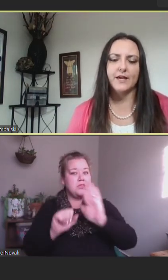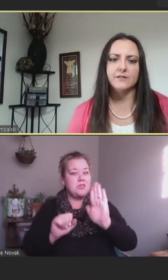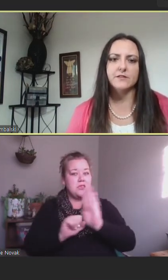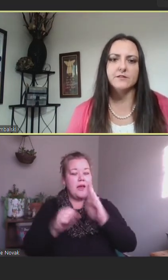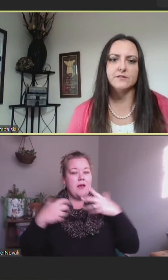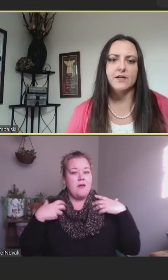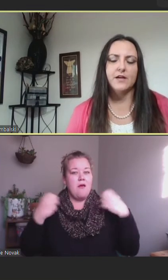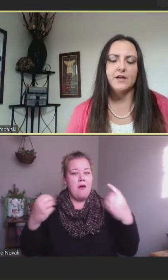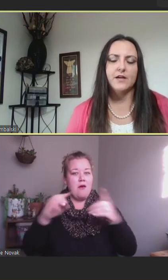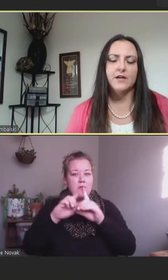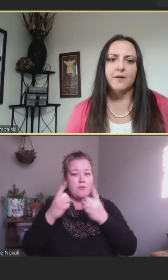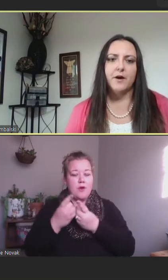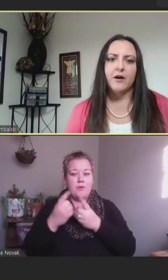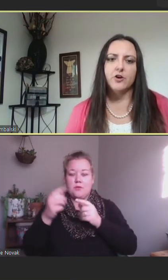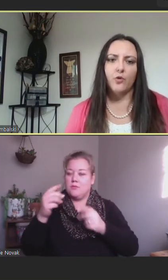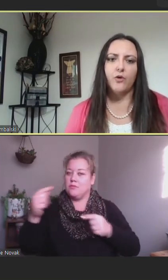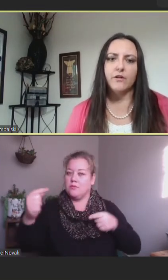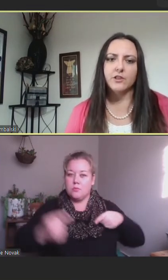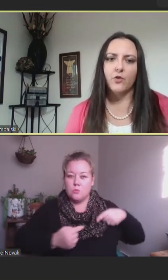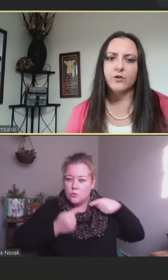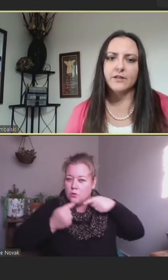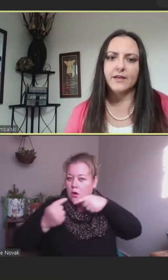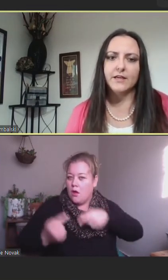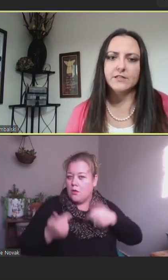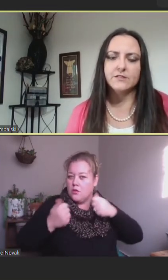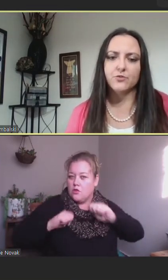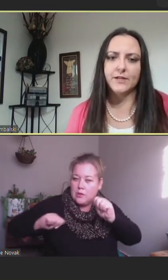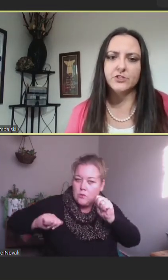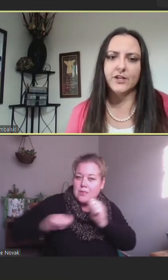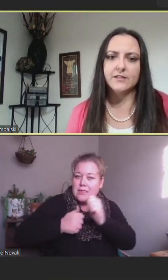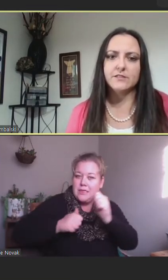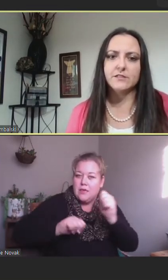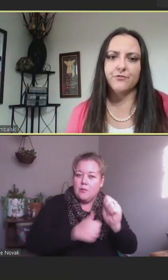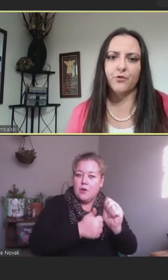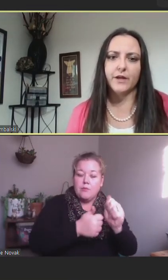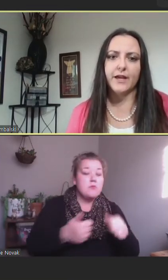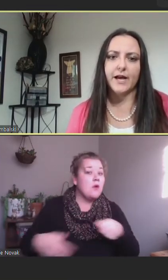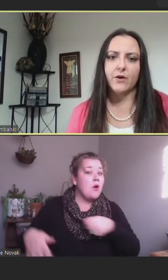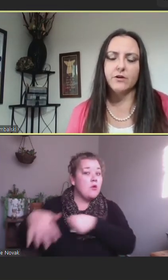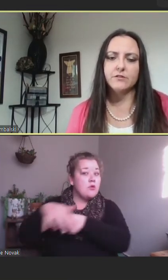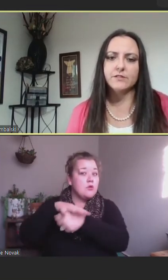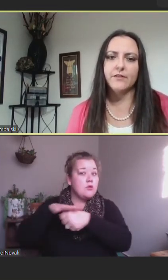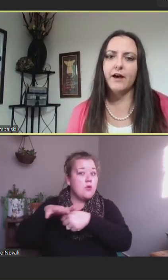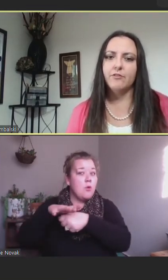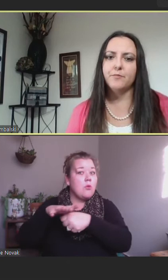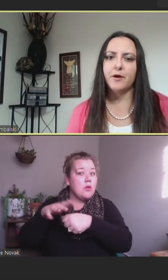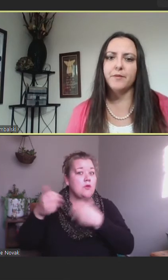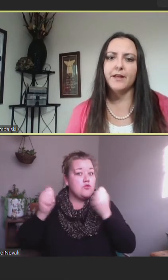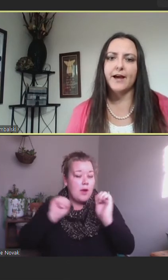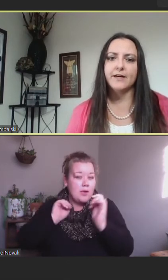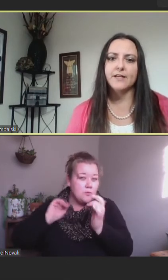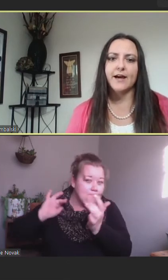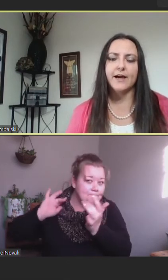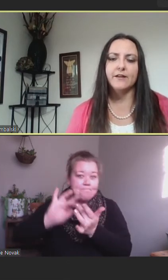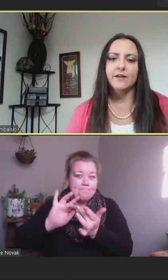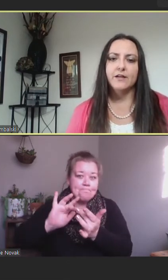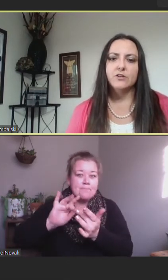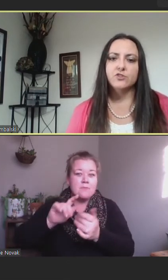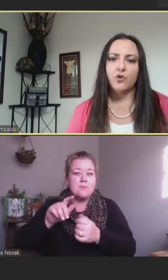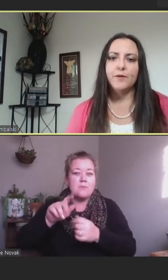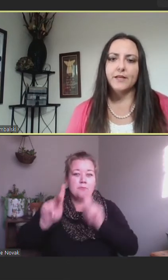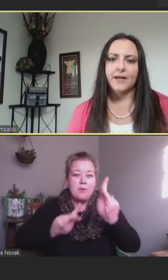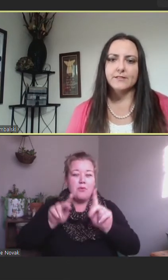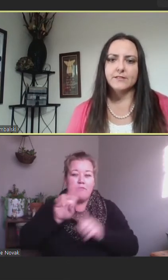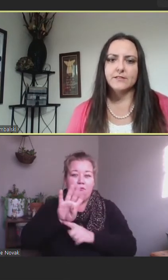of cases. Our goal locally is to reach cases in 48 hours, and the health department has had